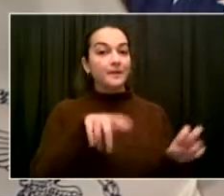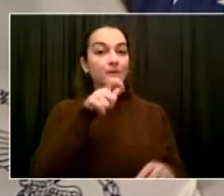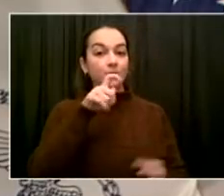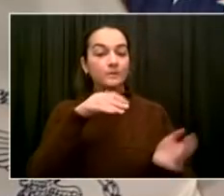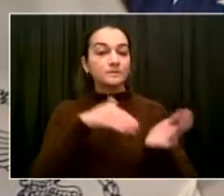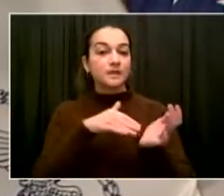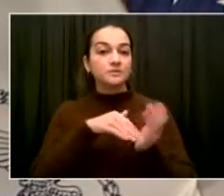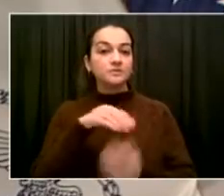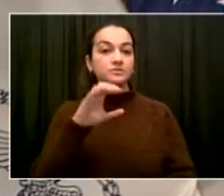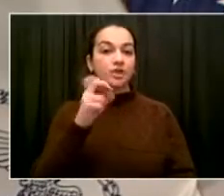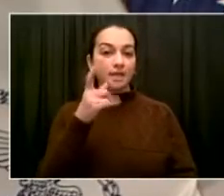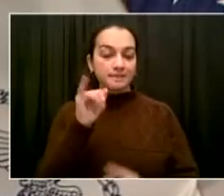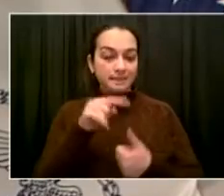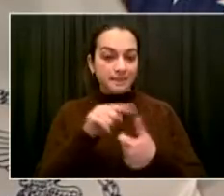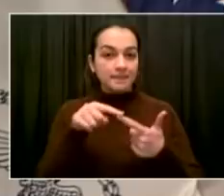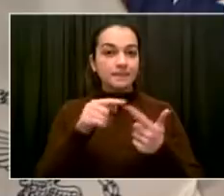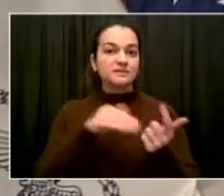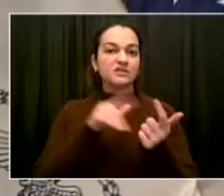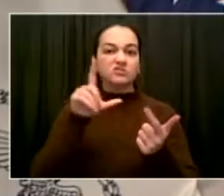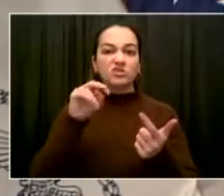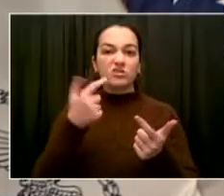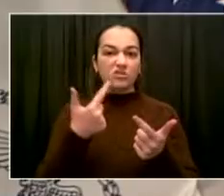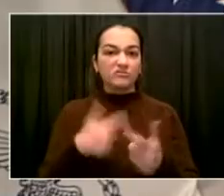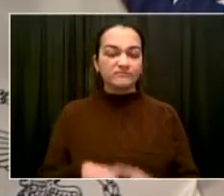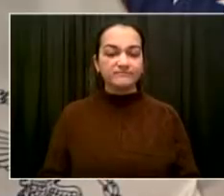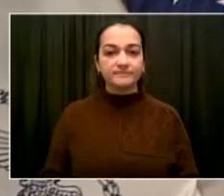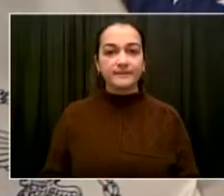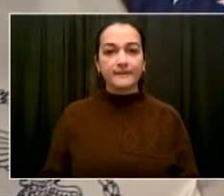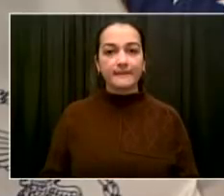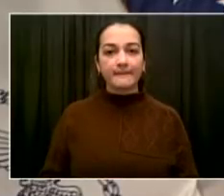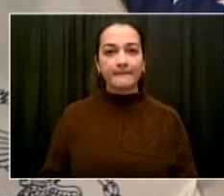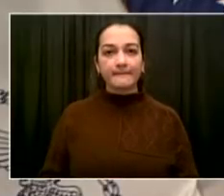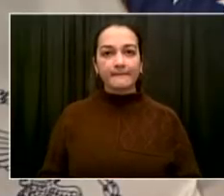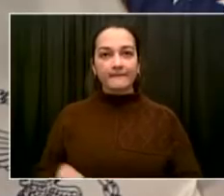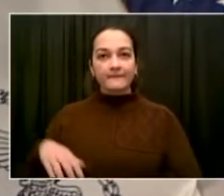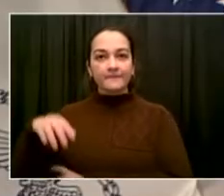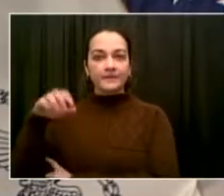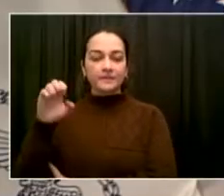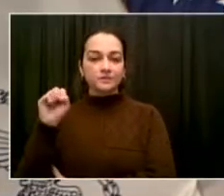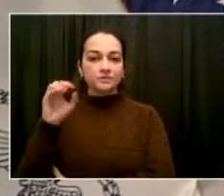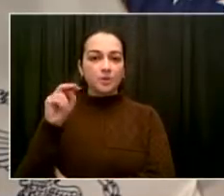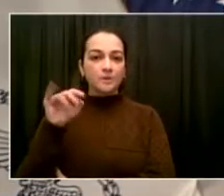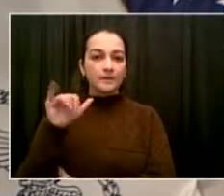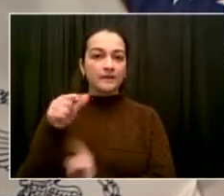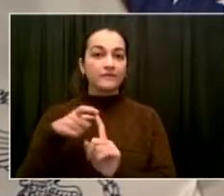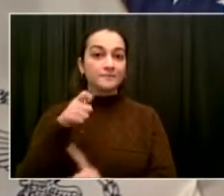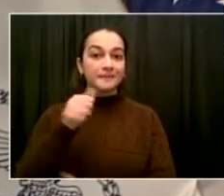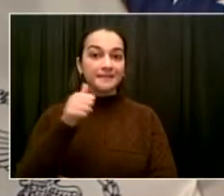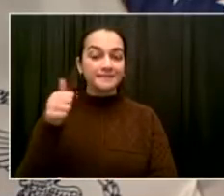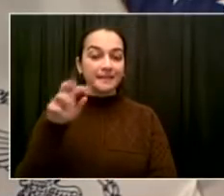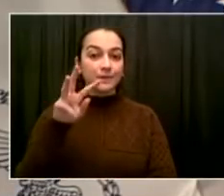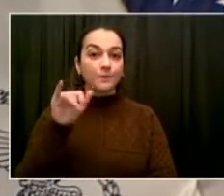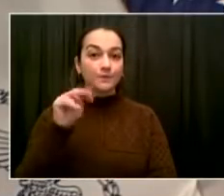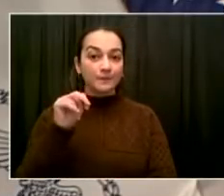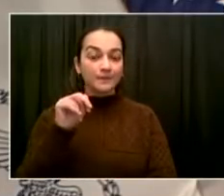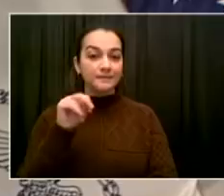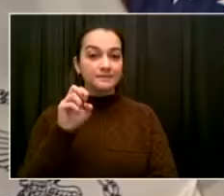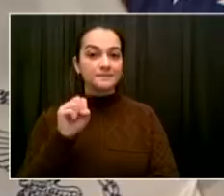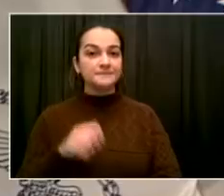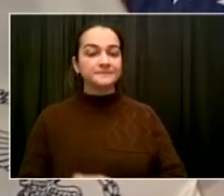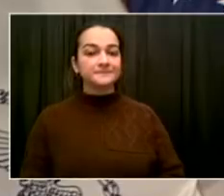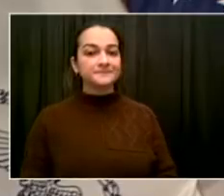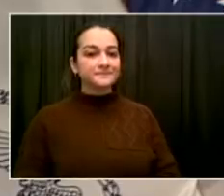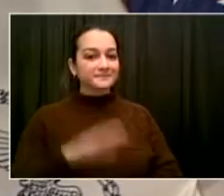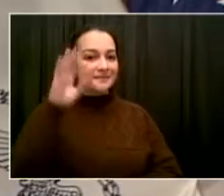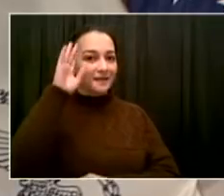Thank you, Mr. Mayor. Good afternoon. Test positivity and new case numbers seem to be higher in more affluent